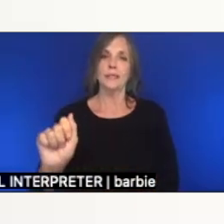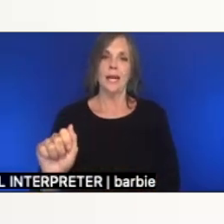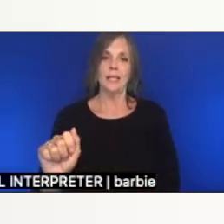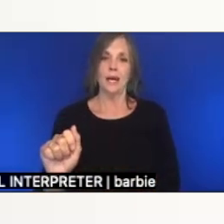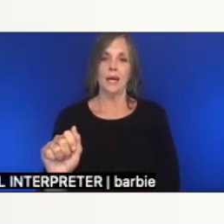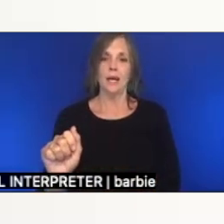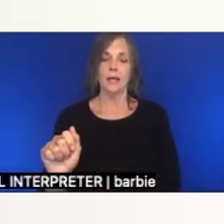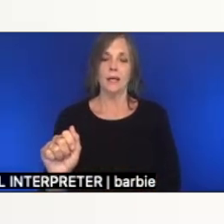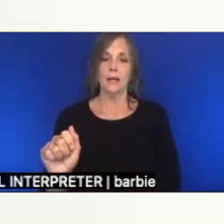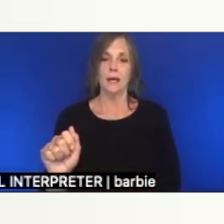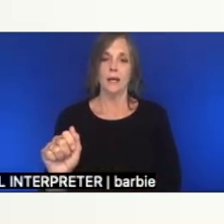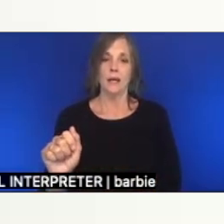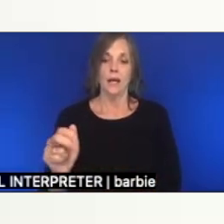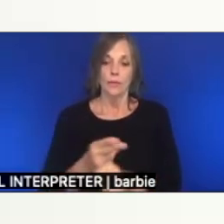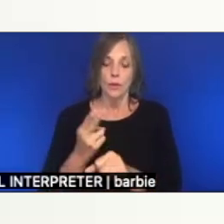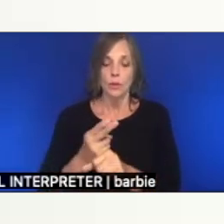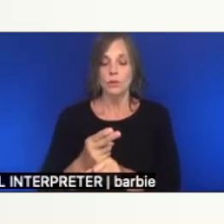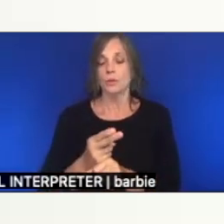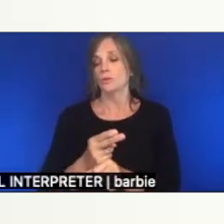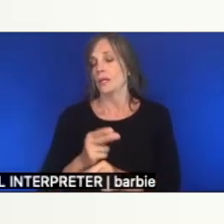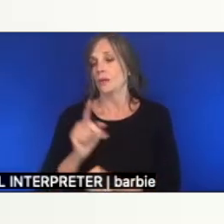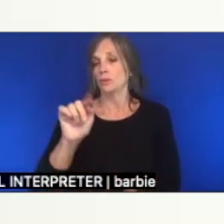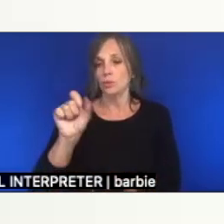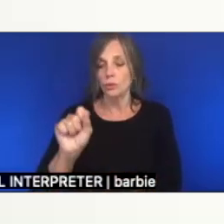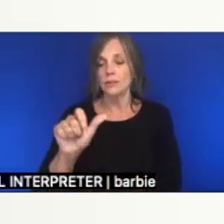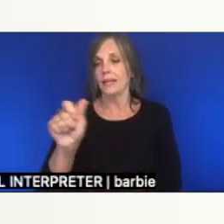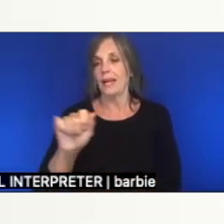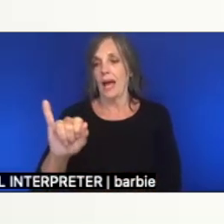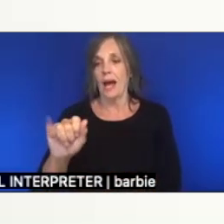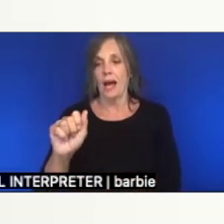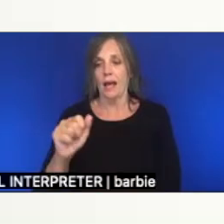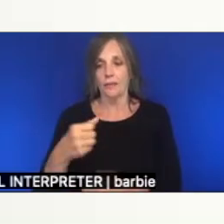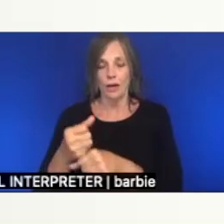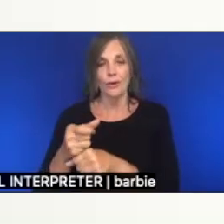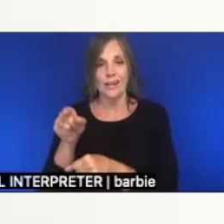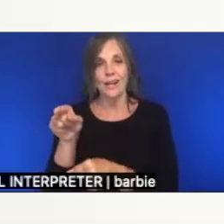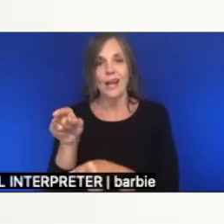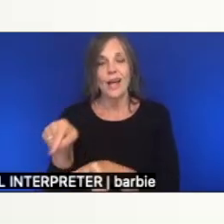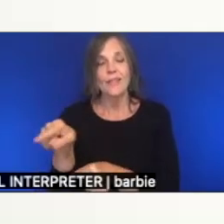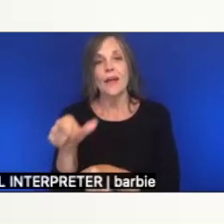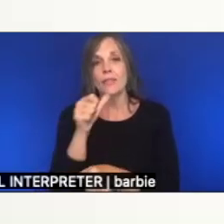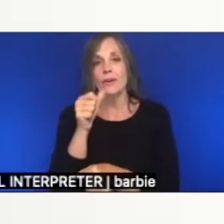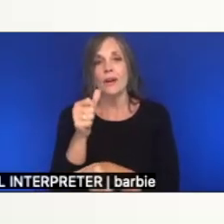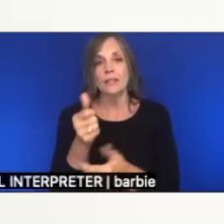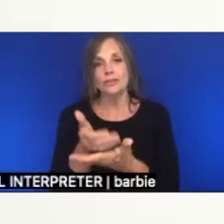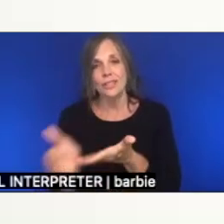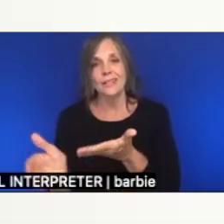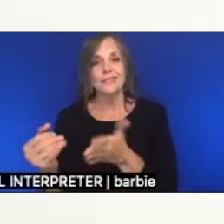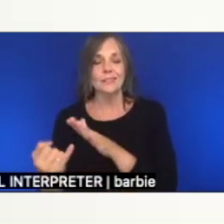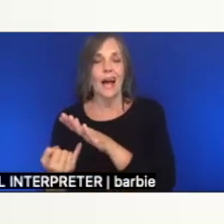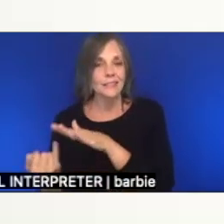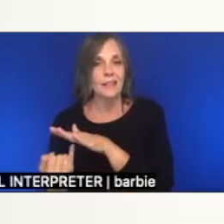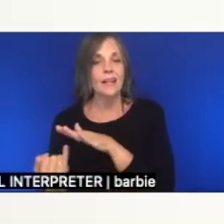which the tools and AI is being like created, that they are not just isolated, but that